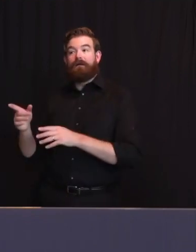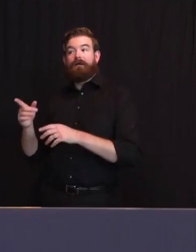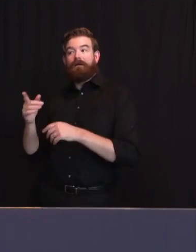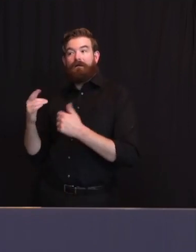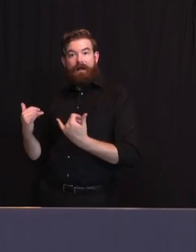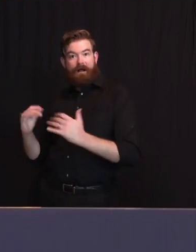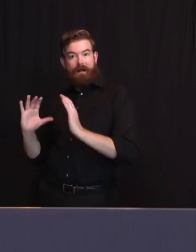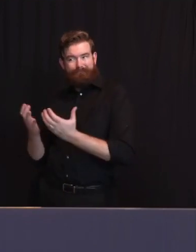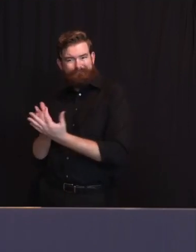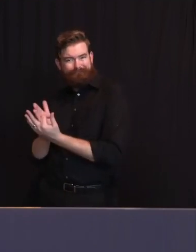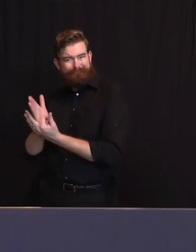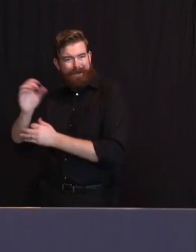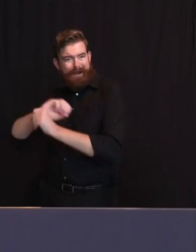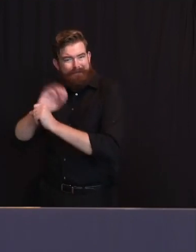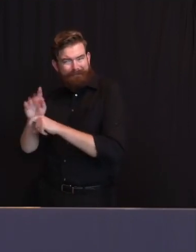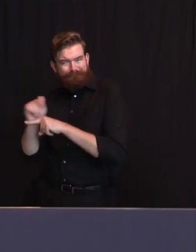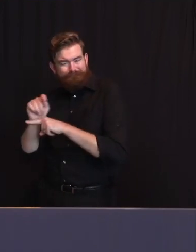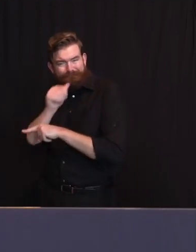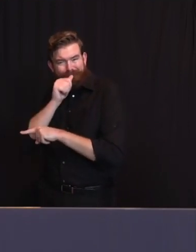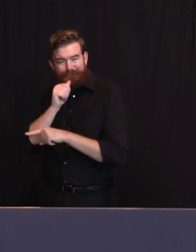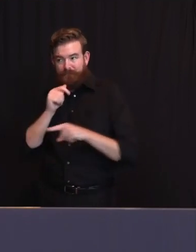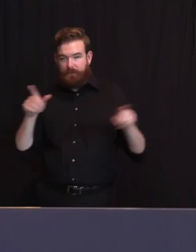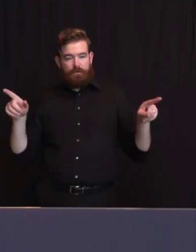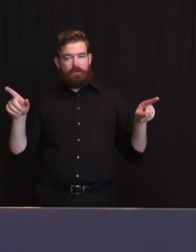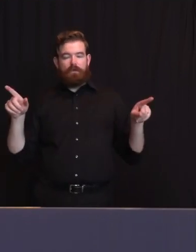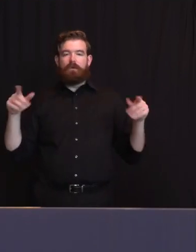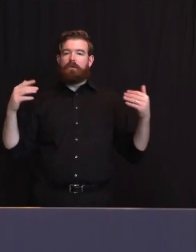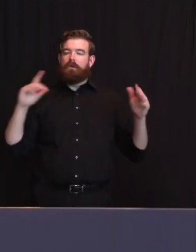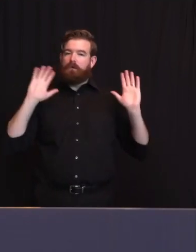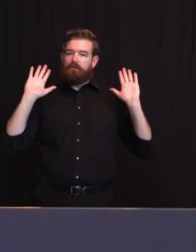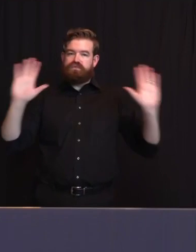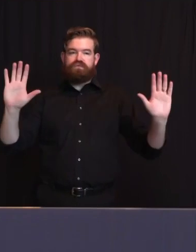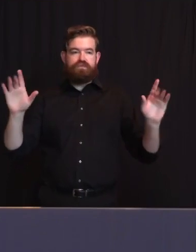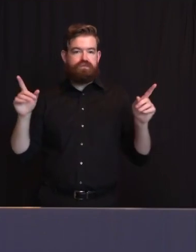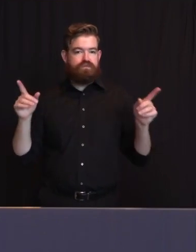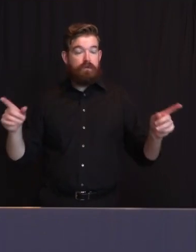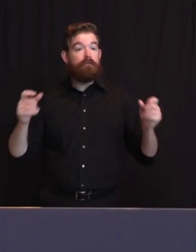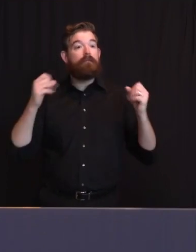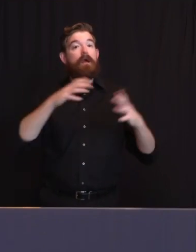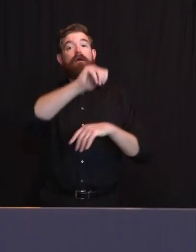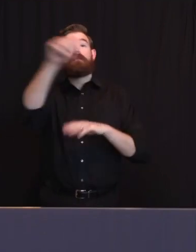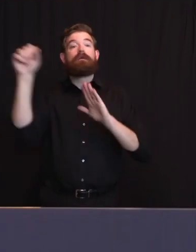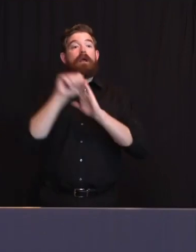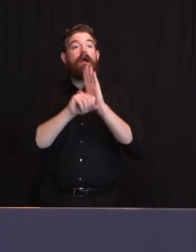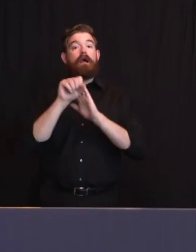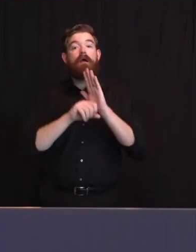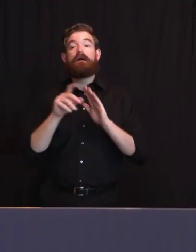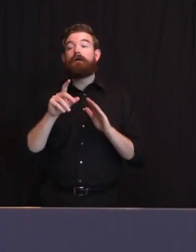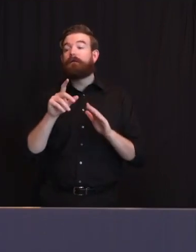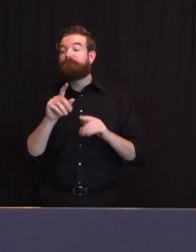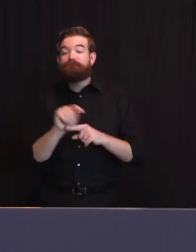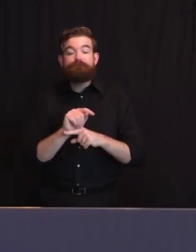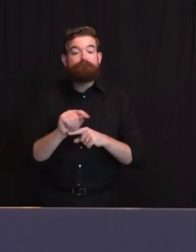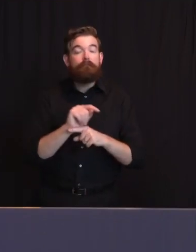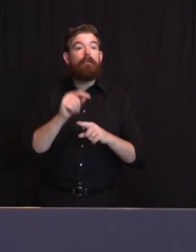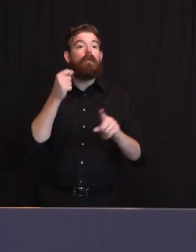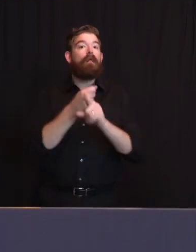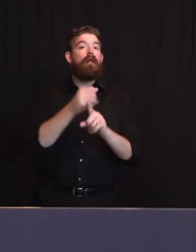an extraordinary ceremony, including a guy who used to play Little League with my oldest guy, so that was pretty